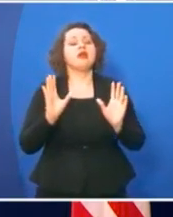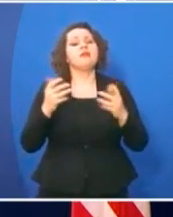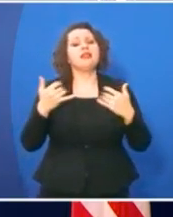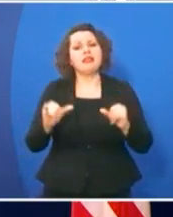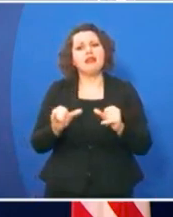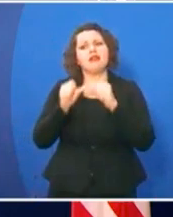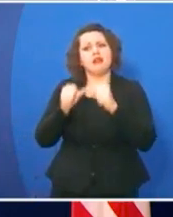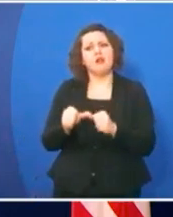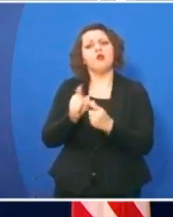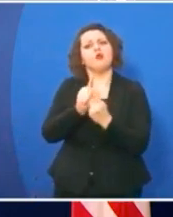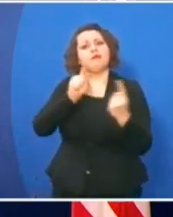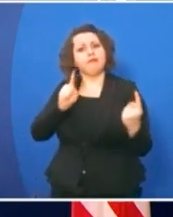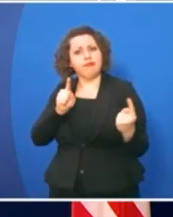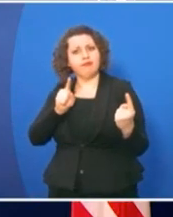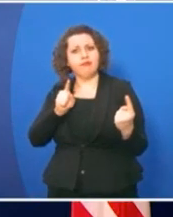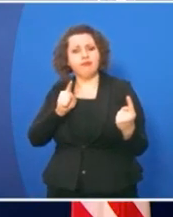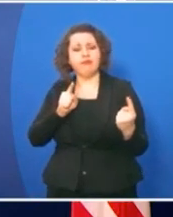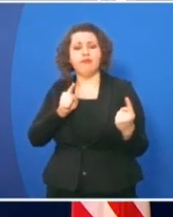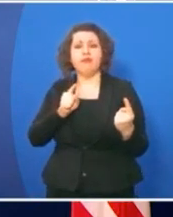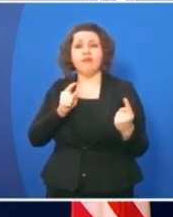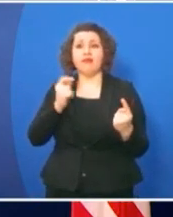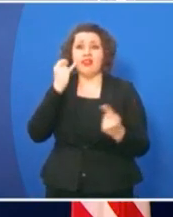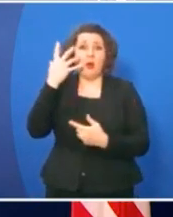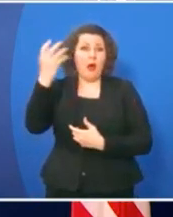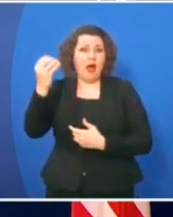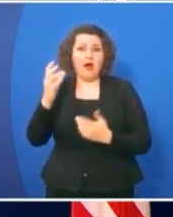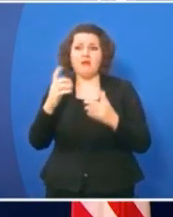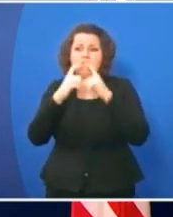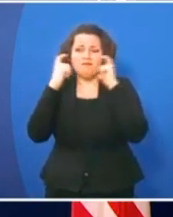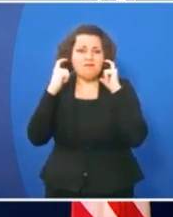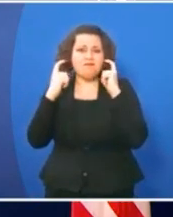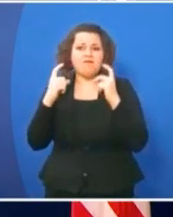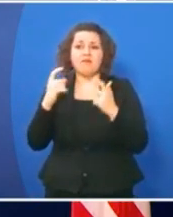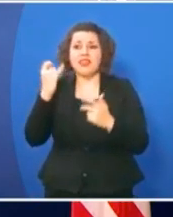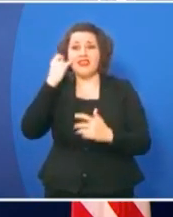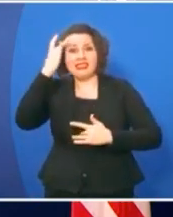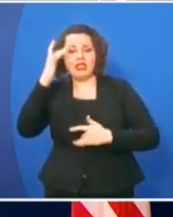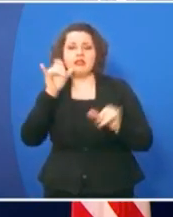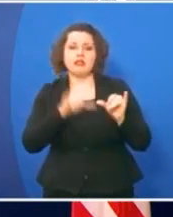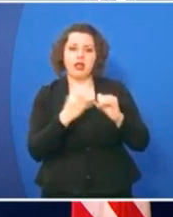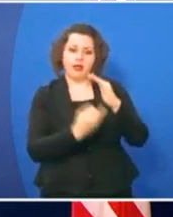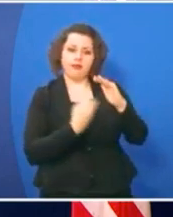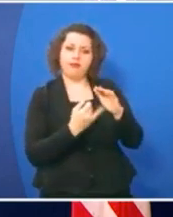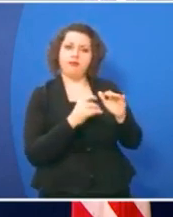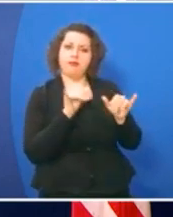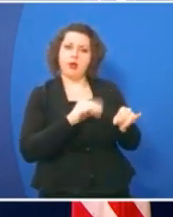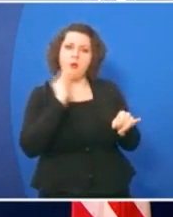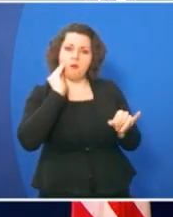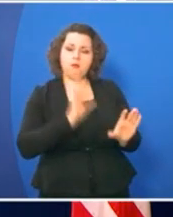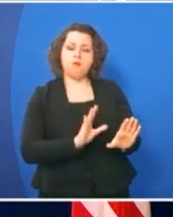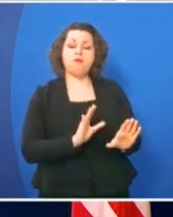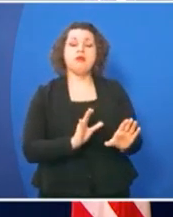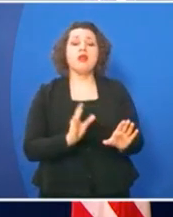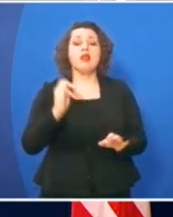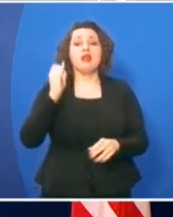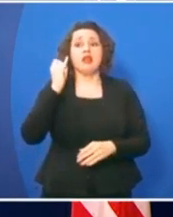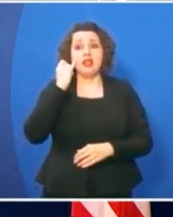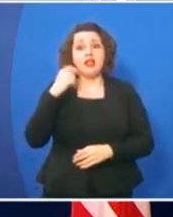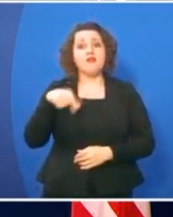practice social distancing. Have a face covering in case you can't. If you're sick, isolate at home. And if you fall into